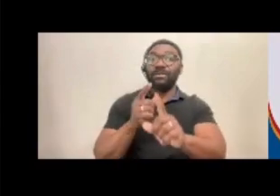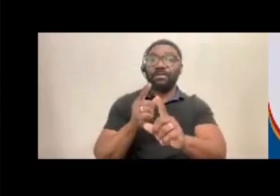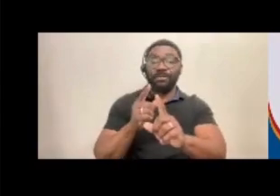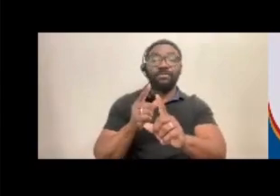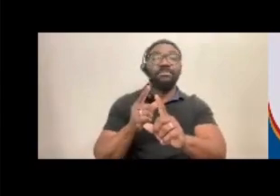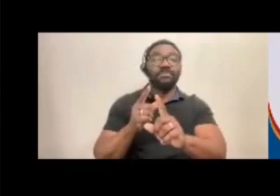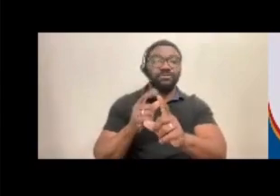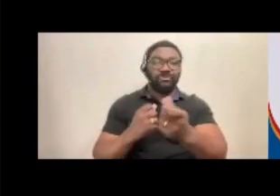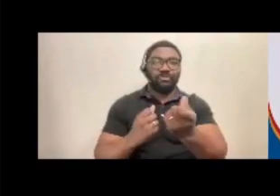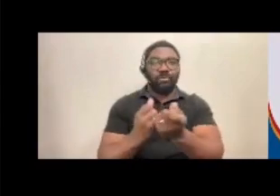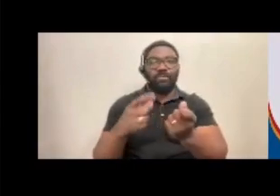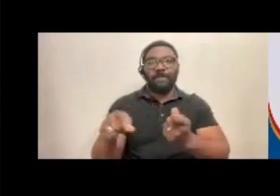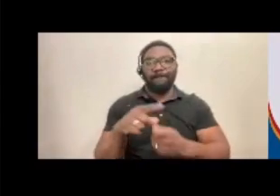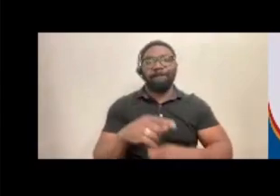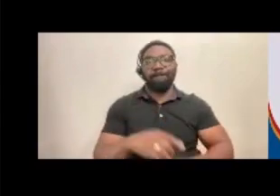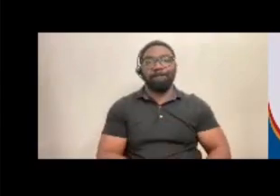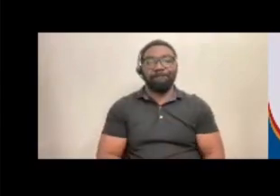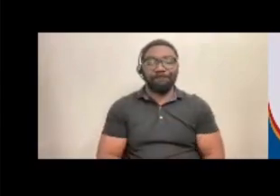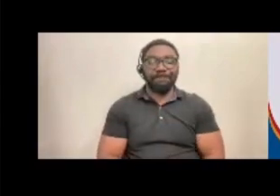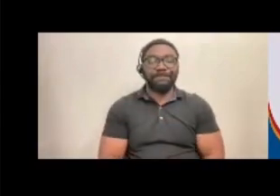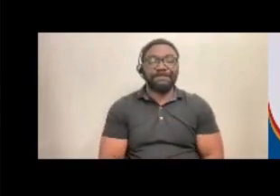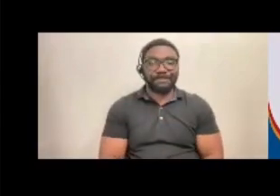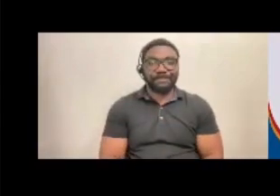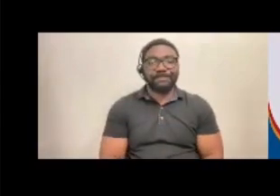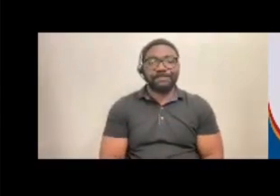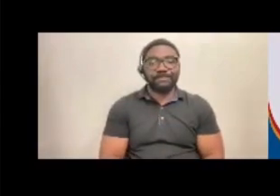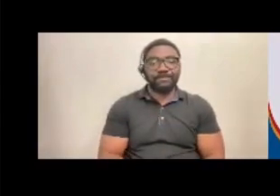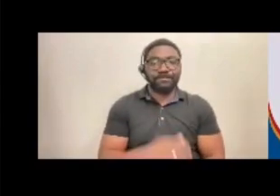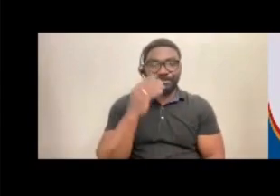may be. Next slide, please.